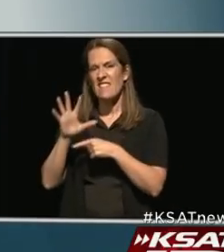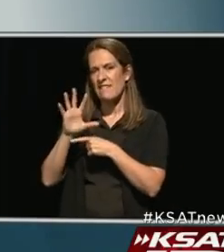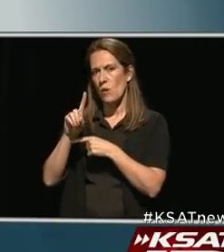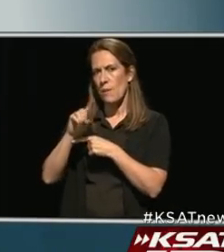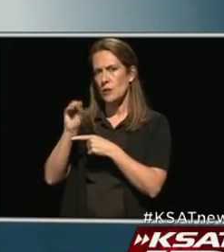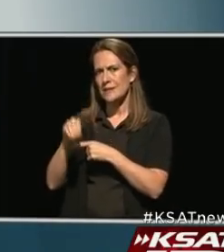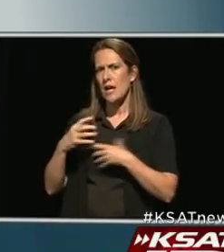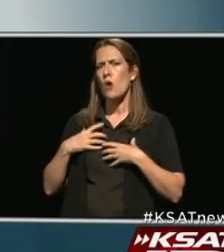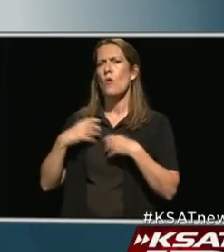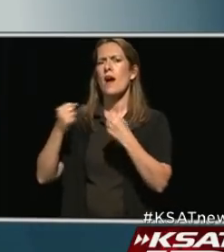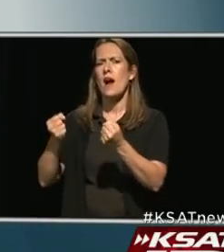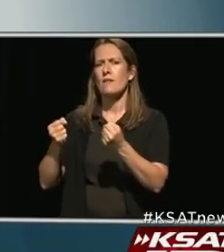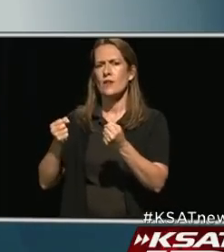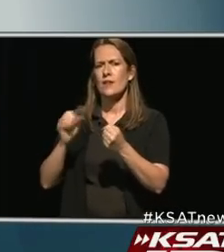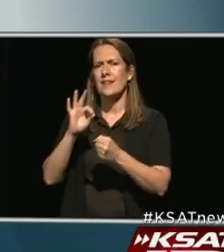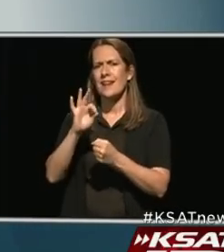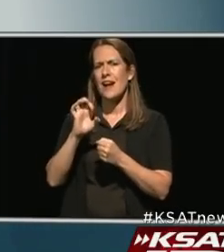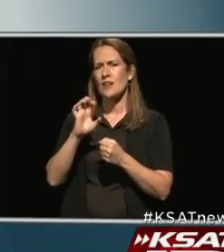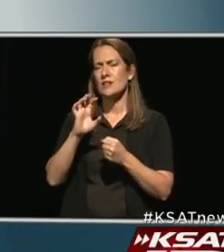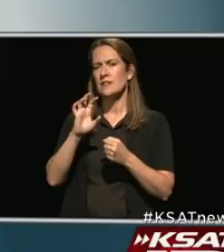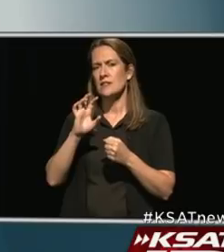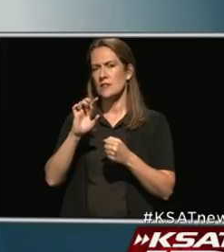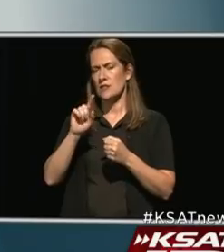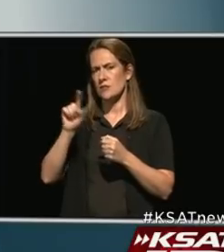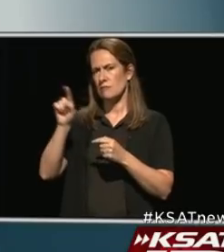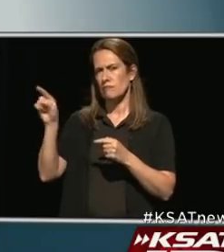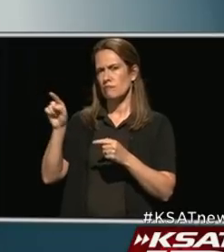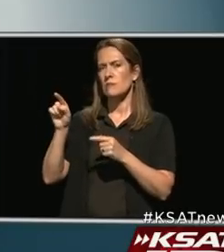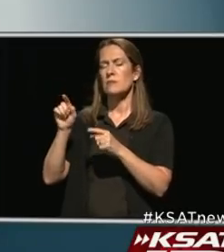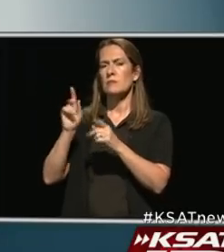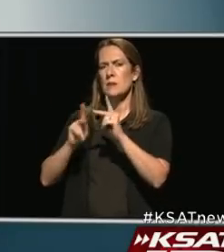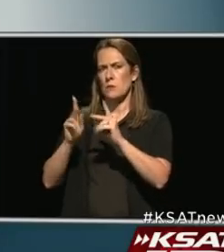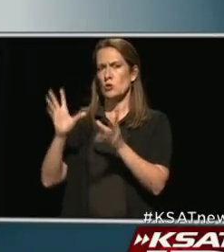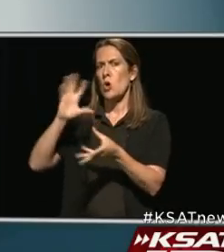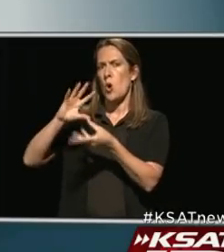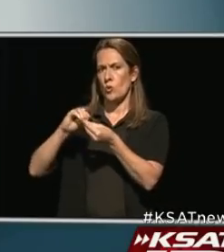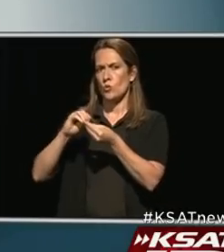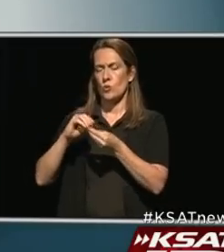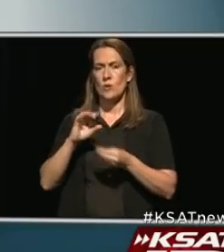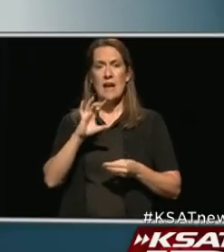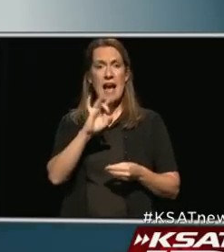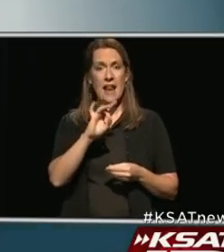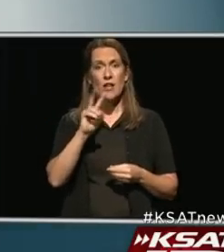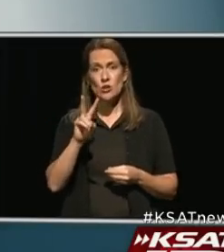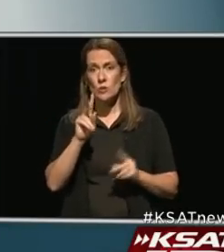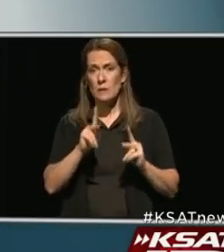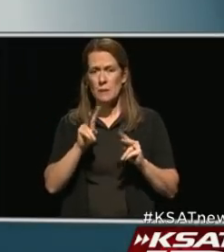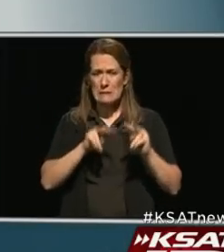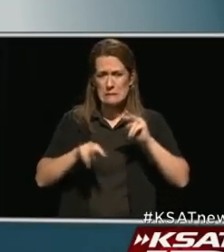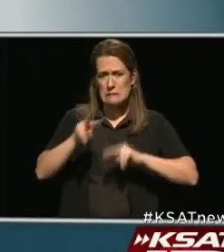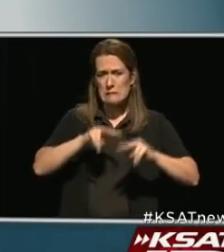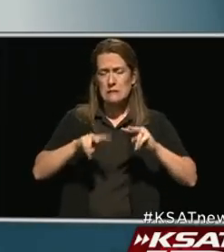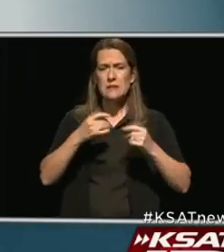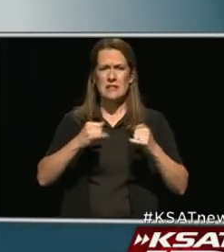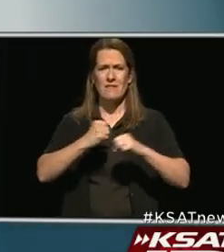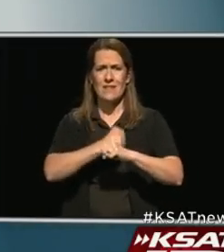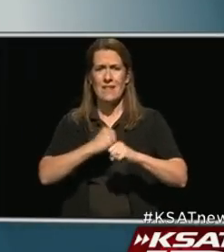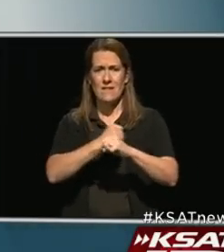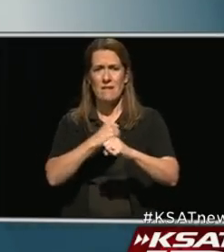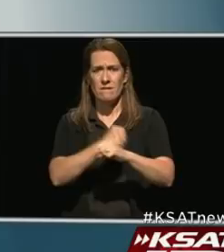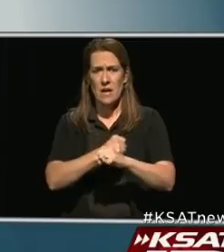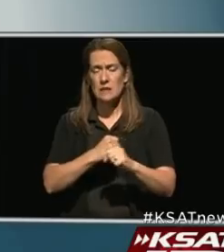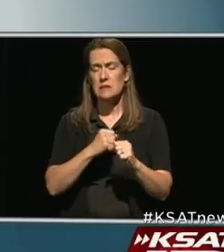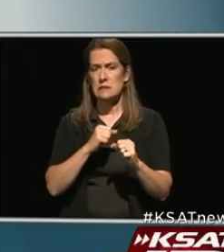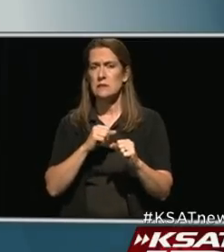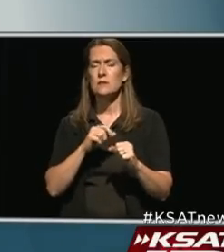927 people total. We do have 852 cases that we are tracking of people who are still fighting COVID-19, and we